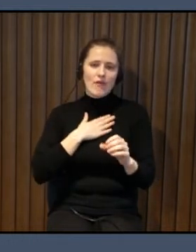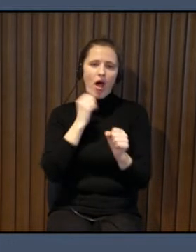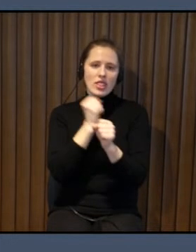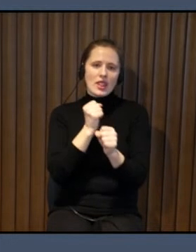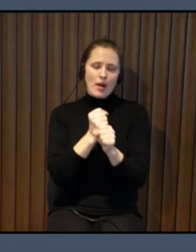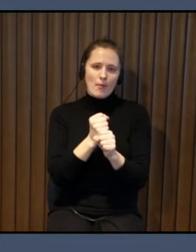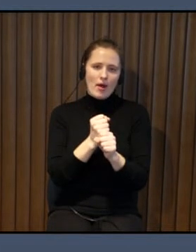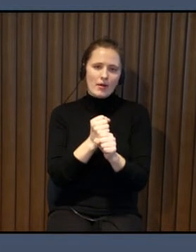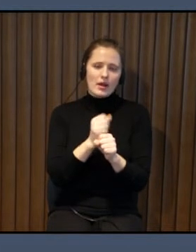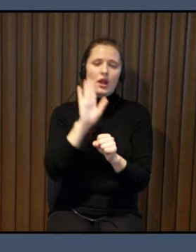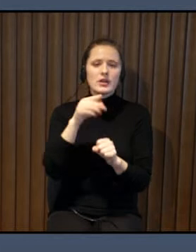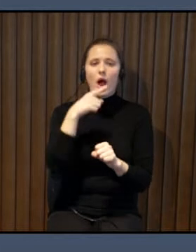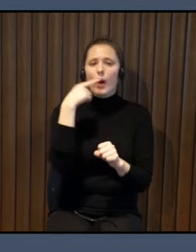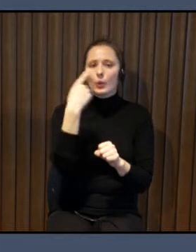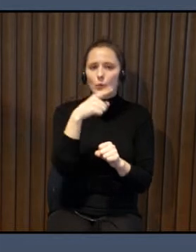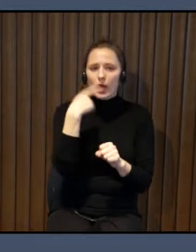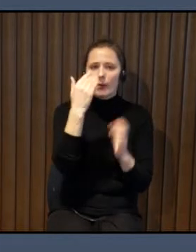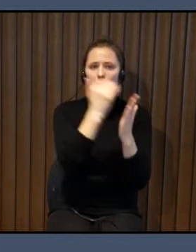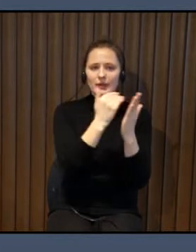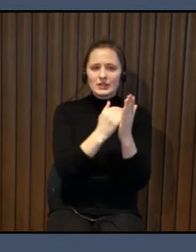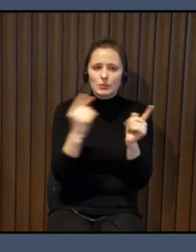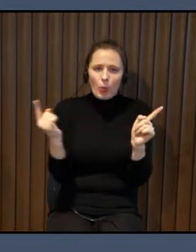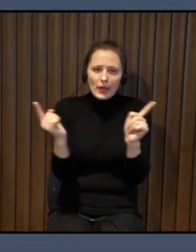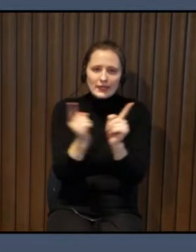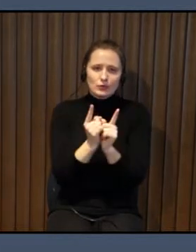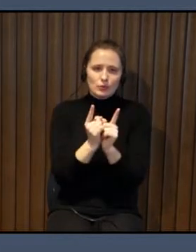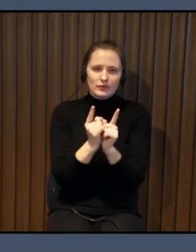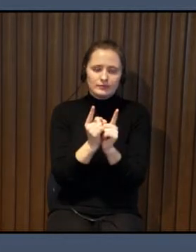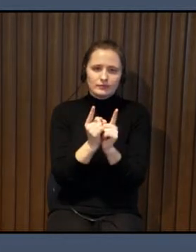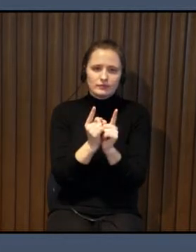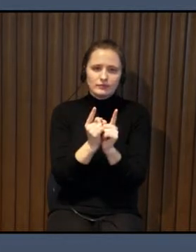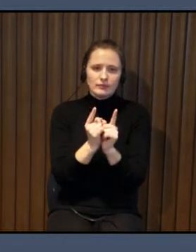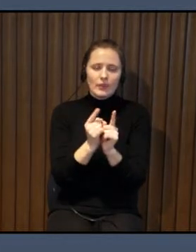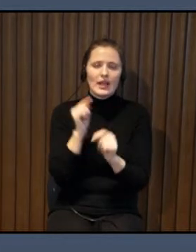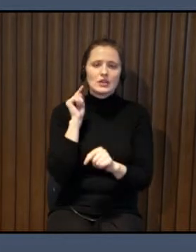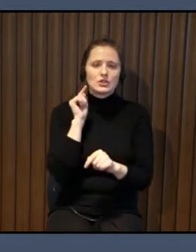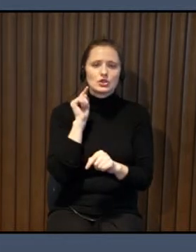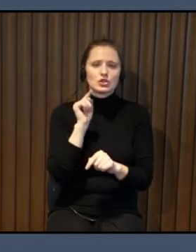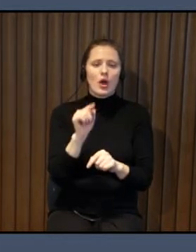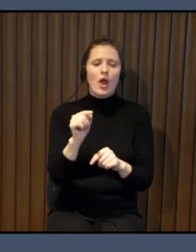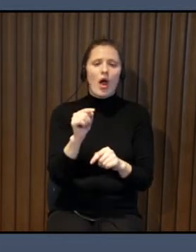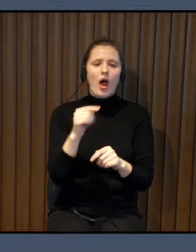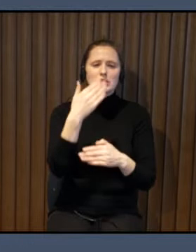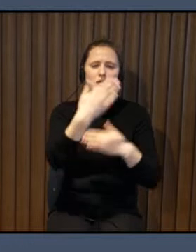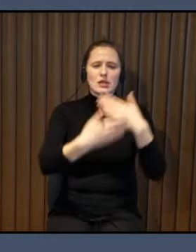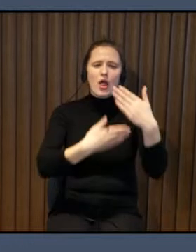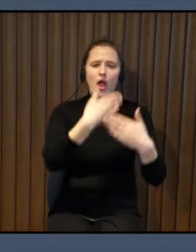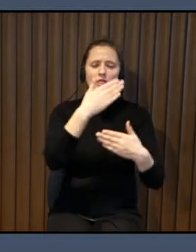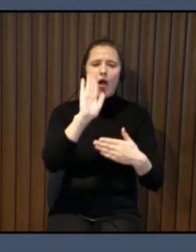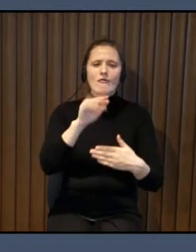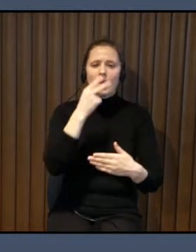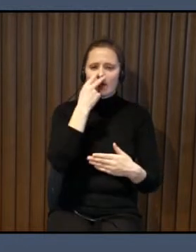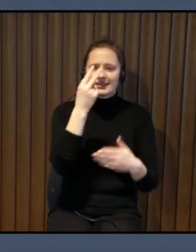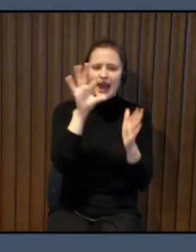are binding for municipalities. If we talk about what is a principle, what's the essence of a